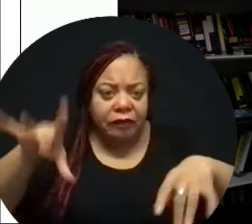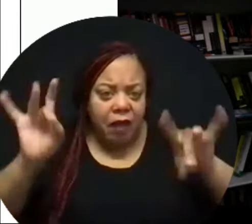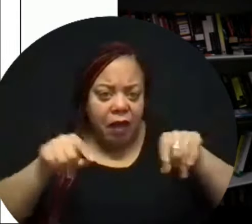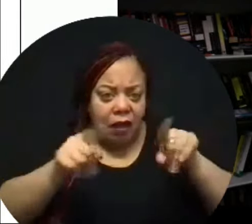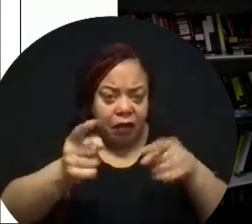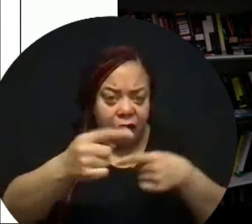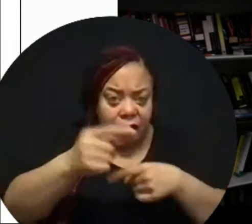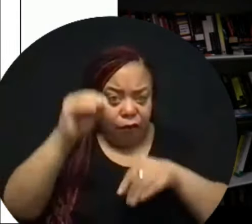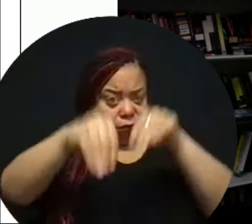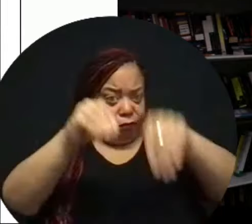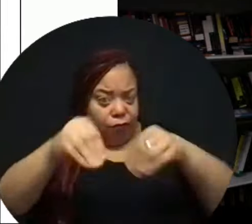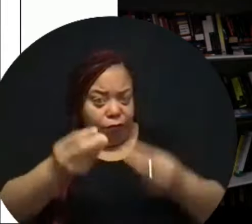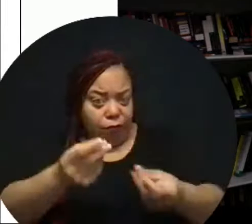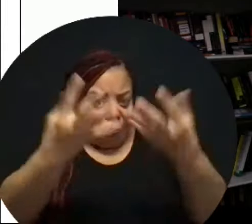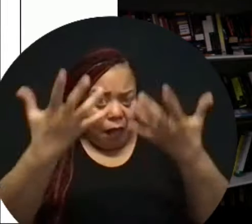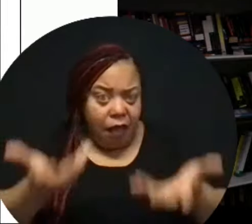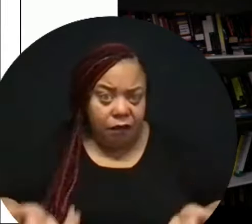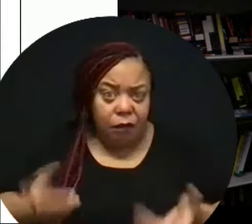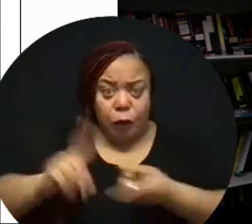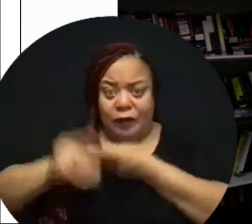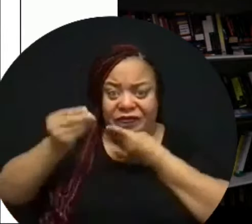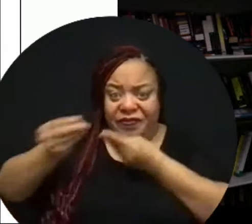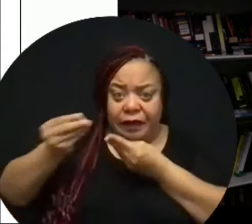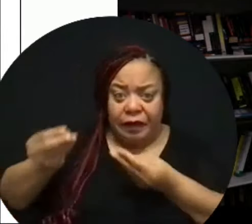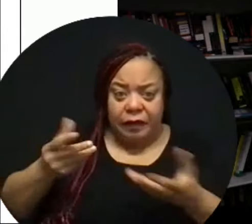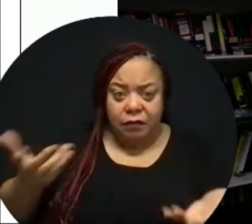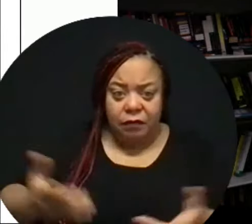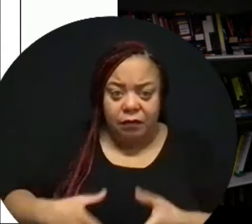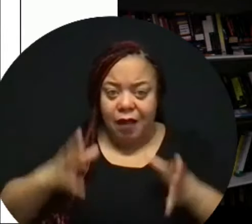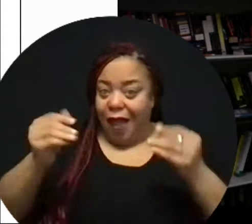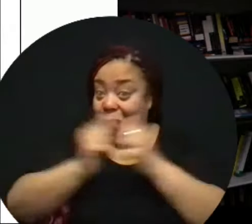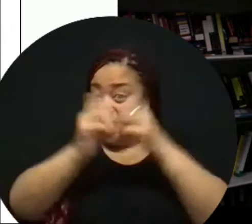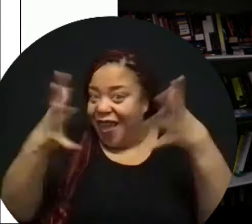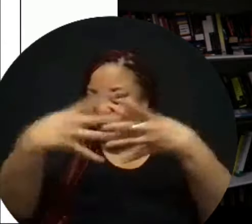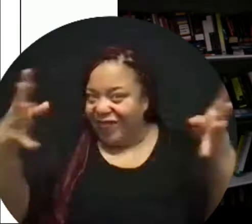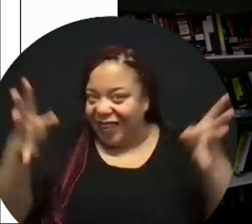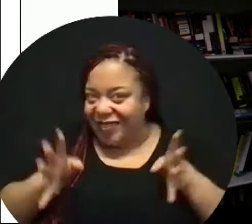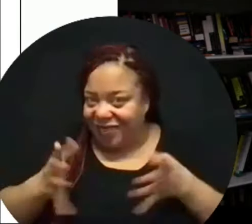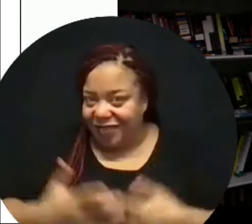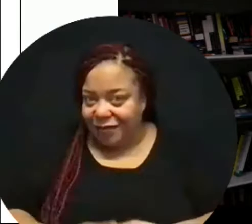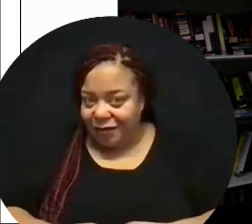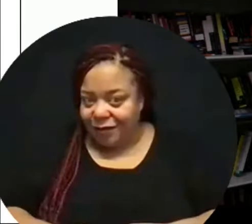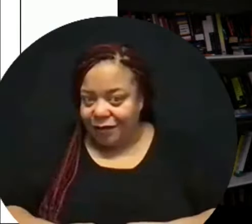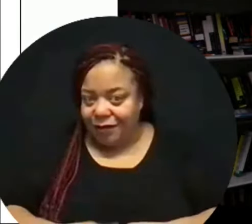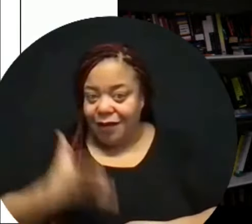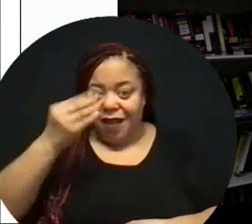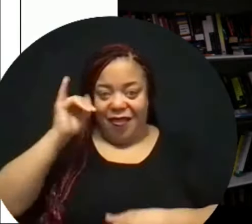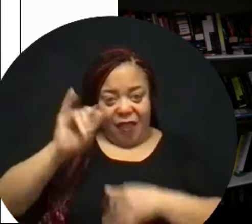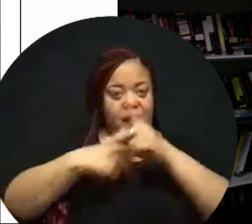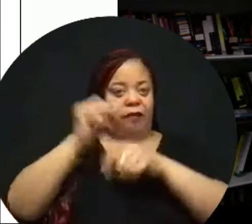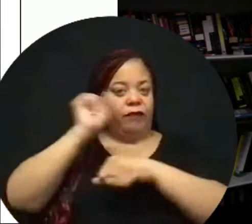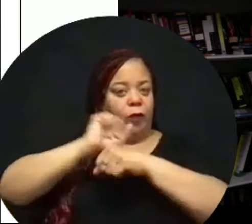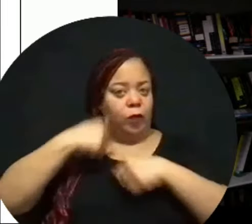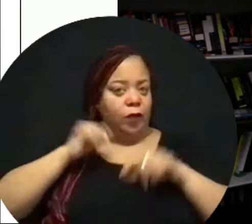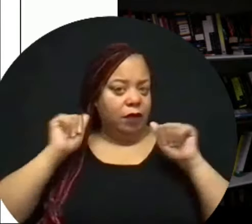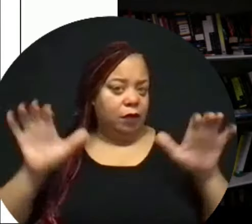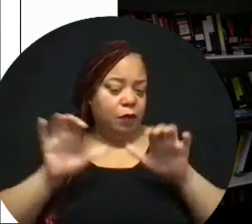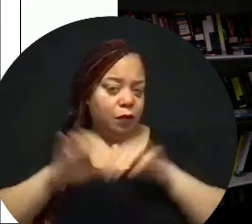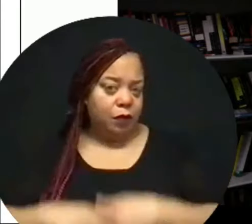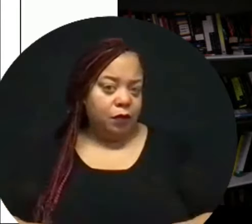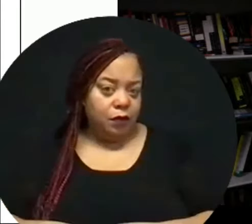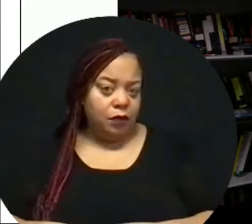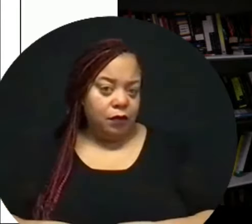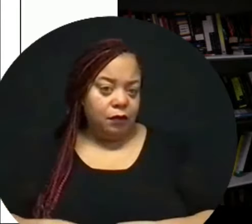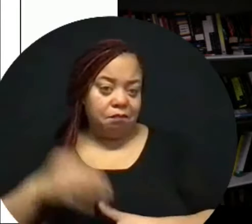to, but it helps to see these kind of alternatives. The reality is that oil is not a future at all, and it's one